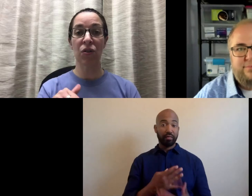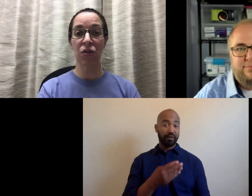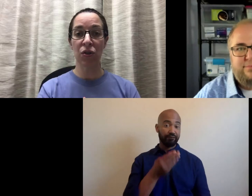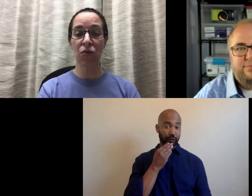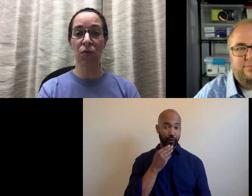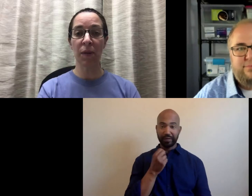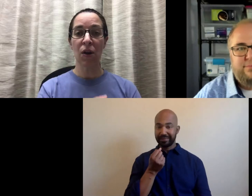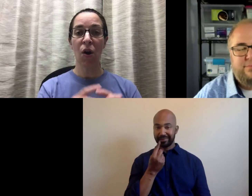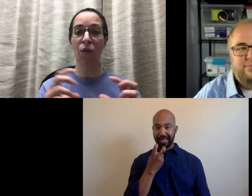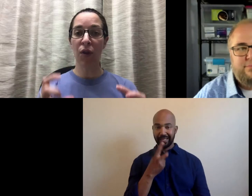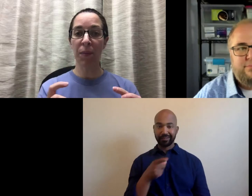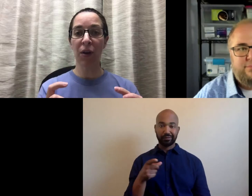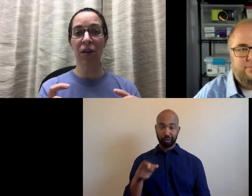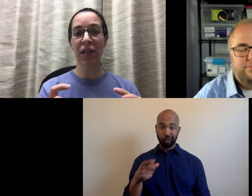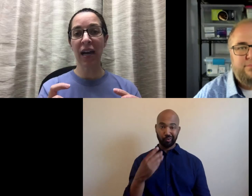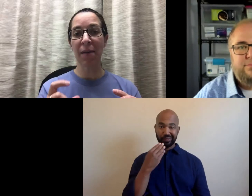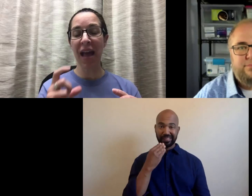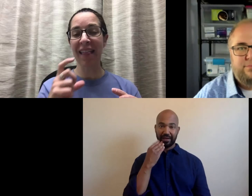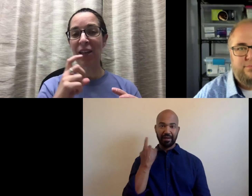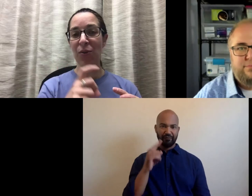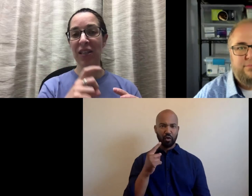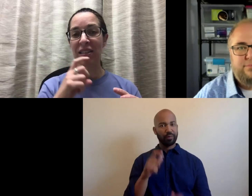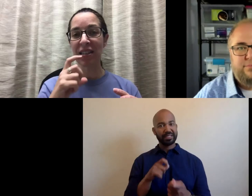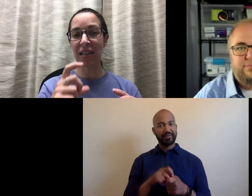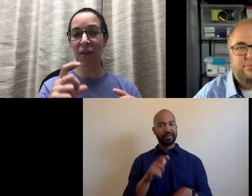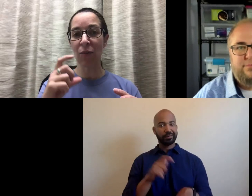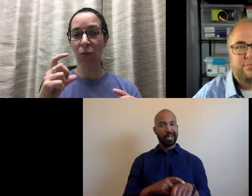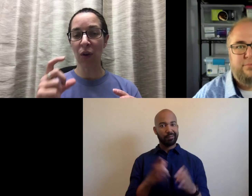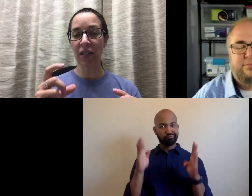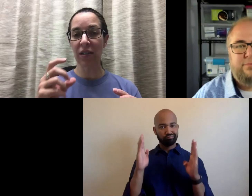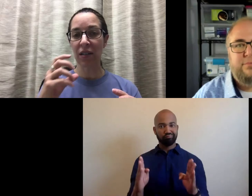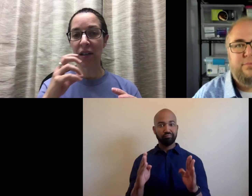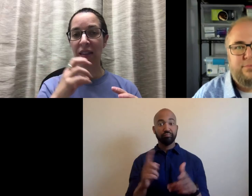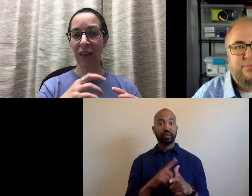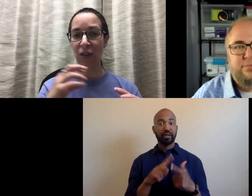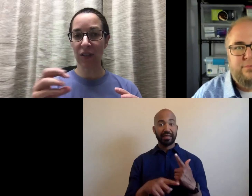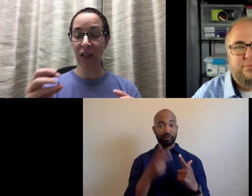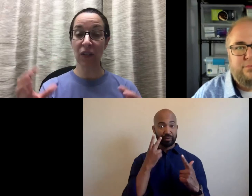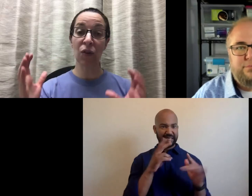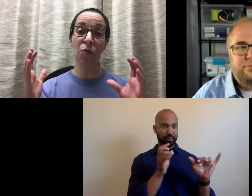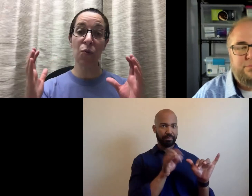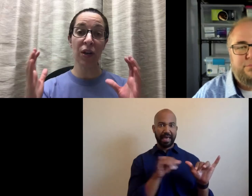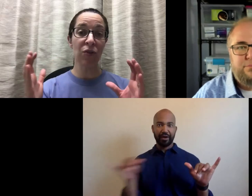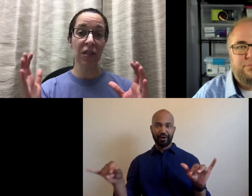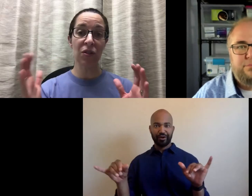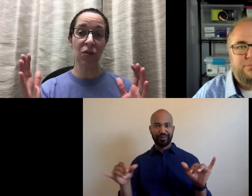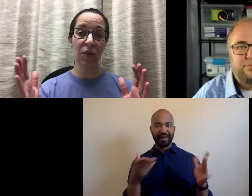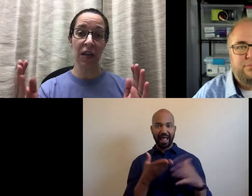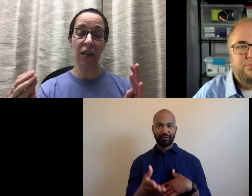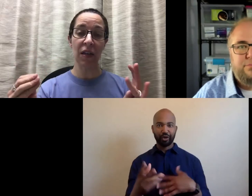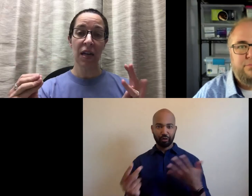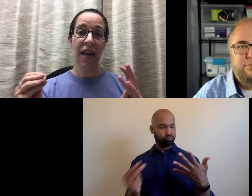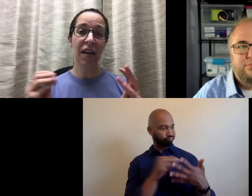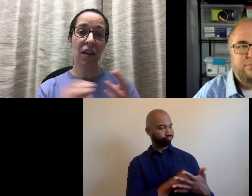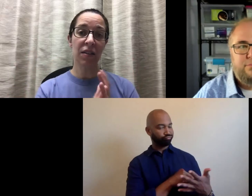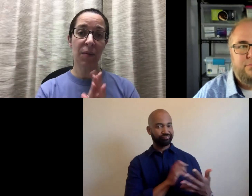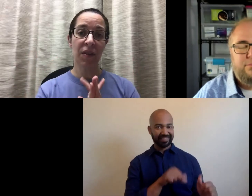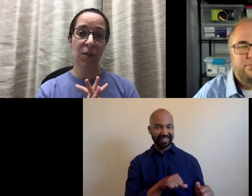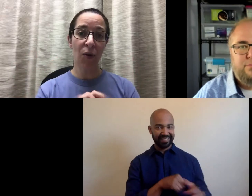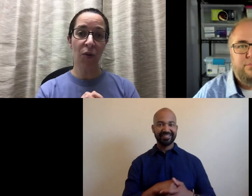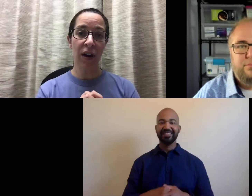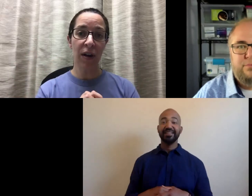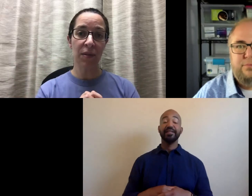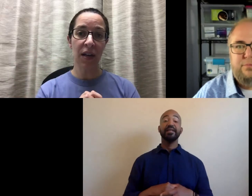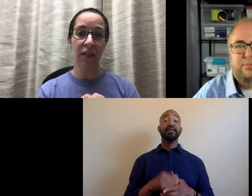you consume over a period of time, and then you can see what that looks like. So what you need to do then, and some of